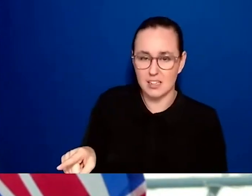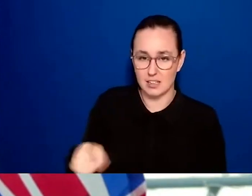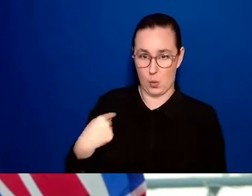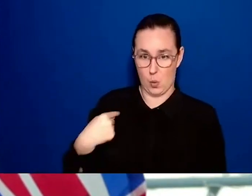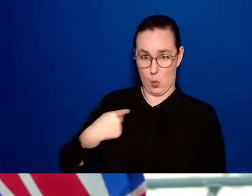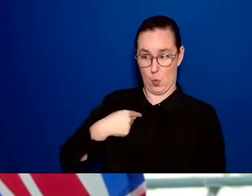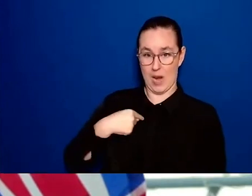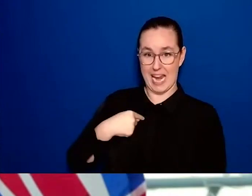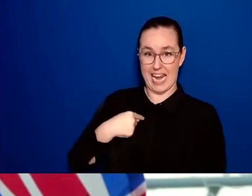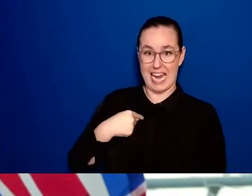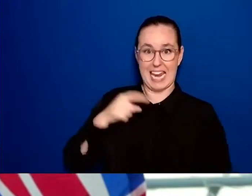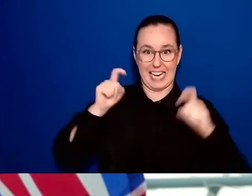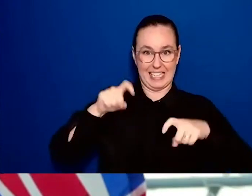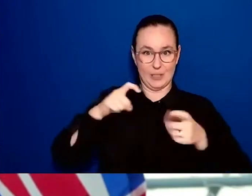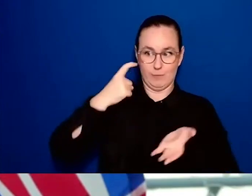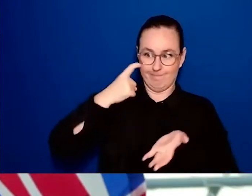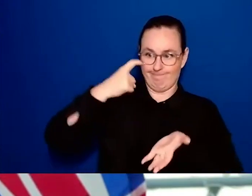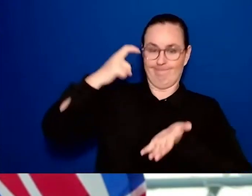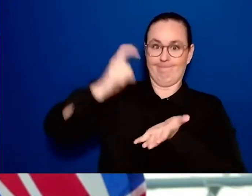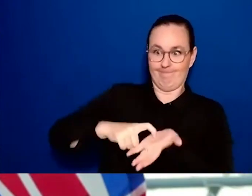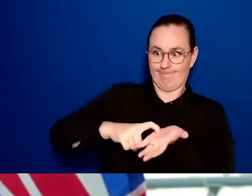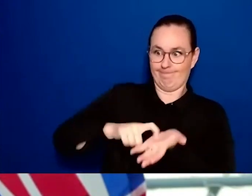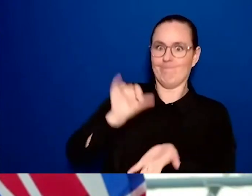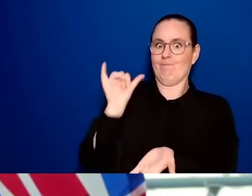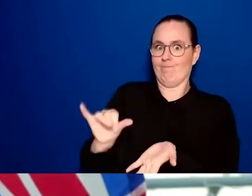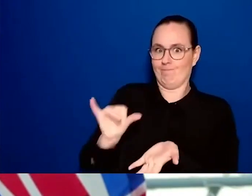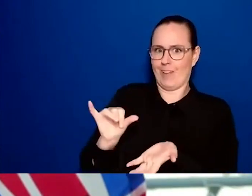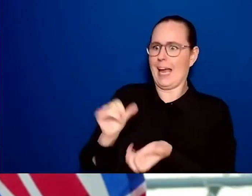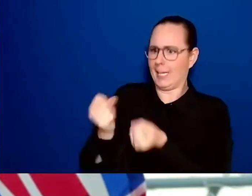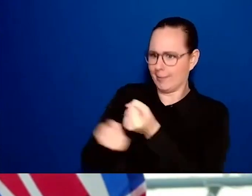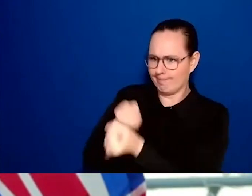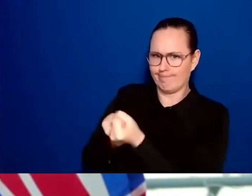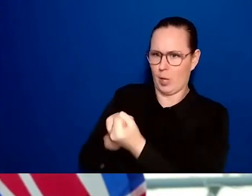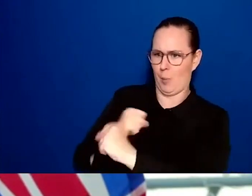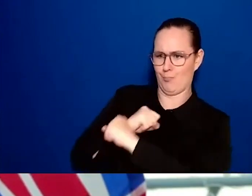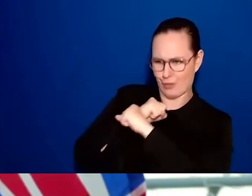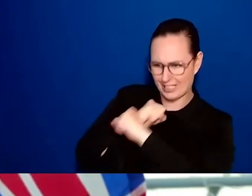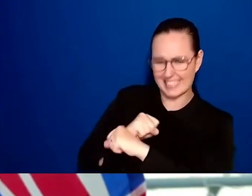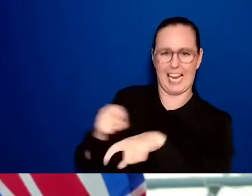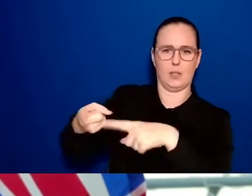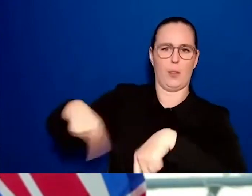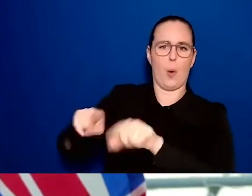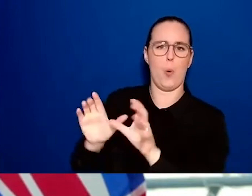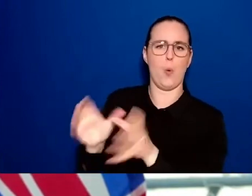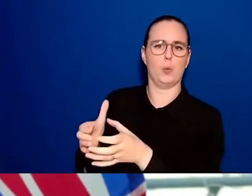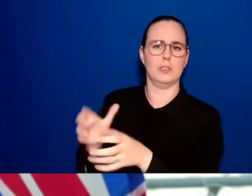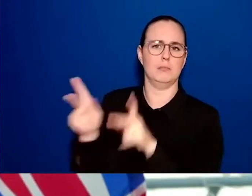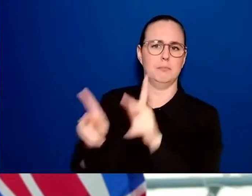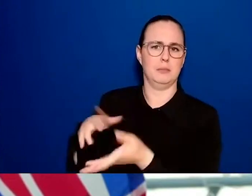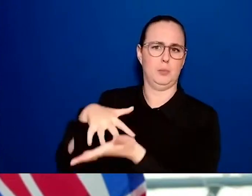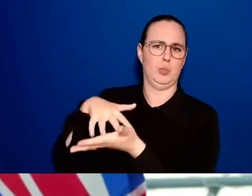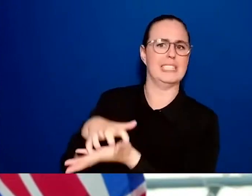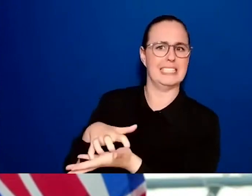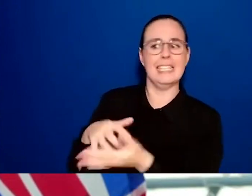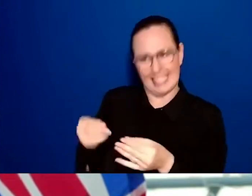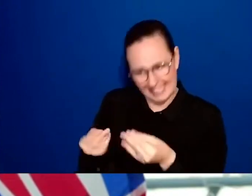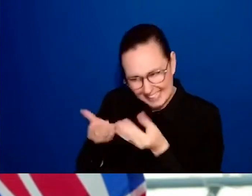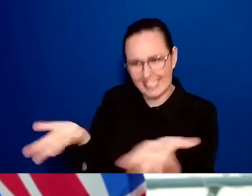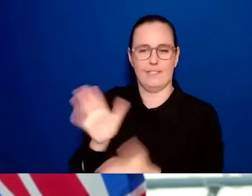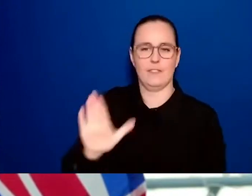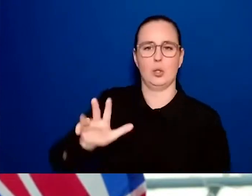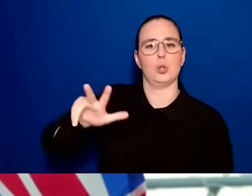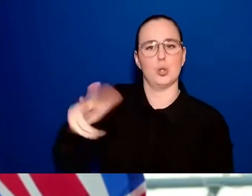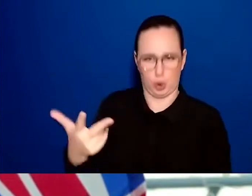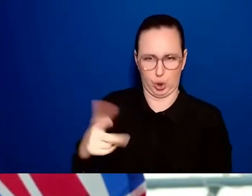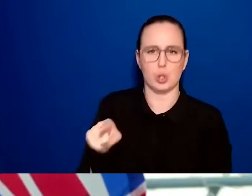are protected to keep them safe as well. As part of our clinical extremely vulnerable group, there are also a